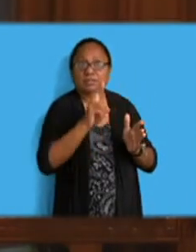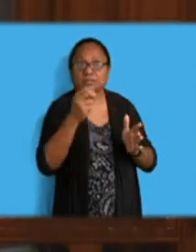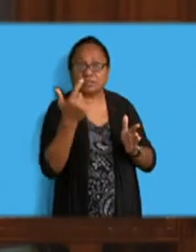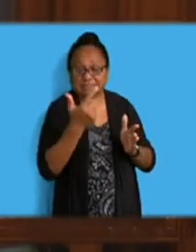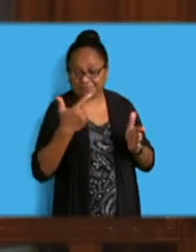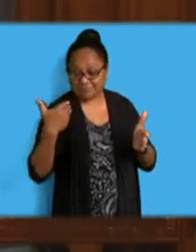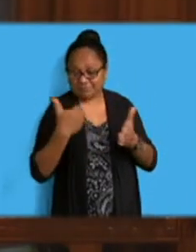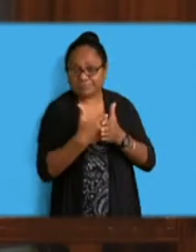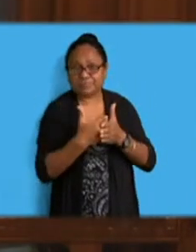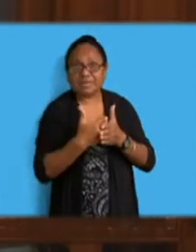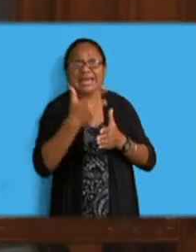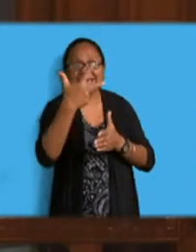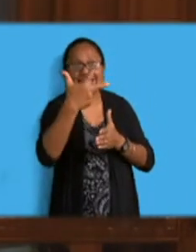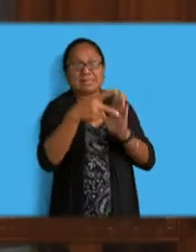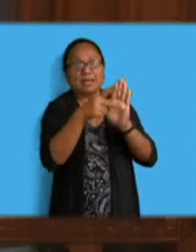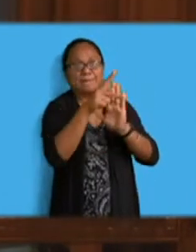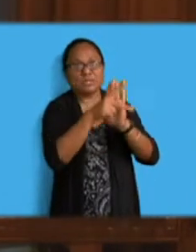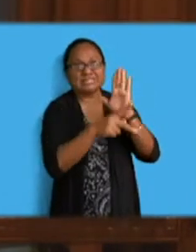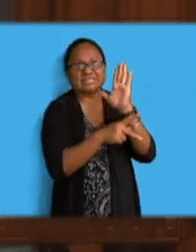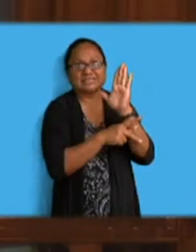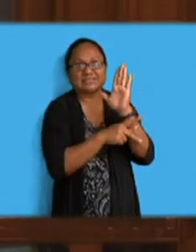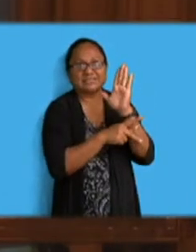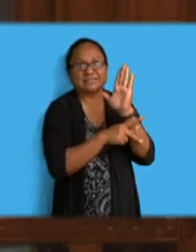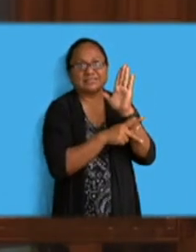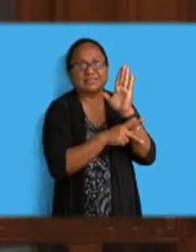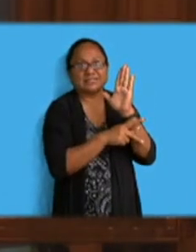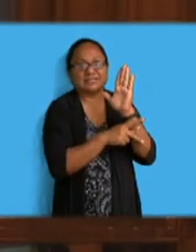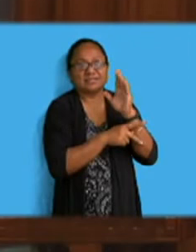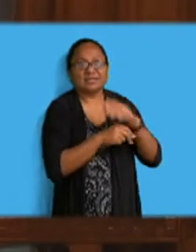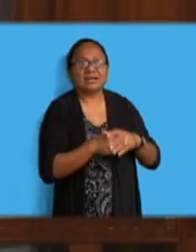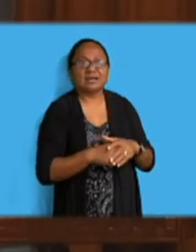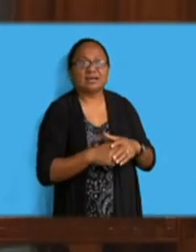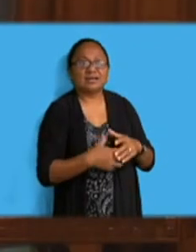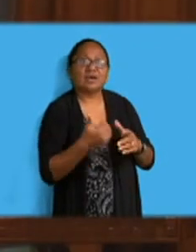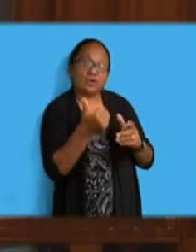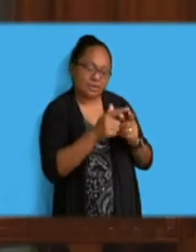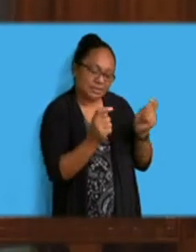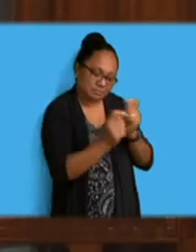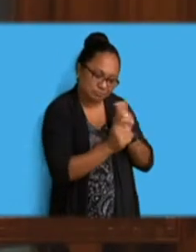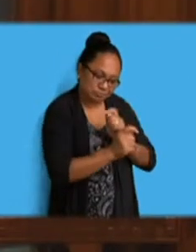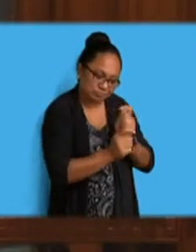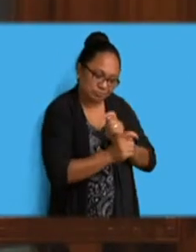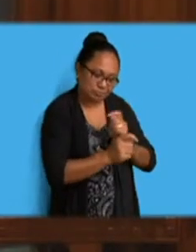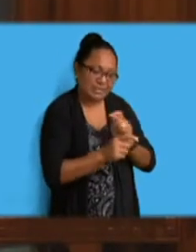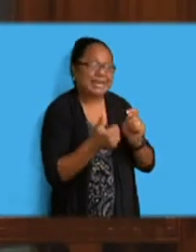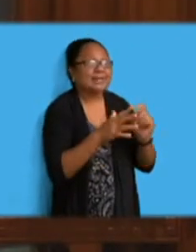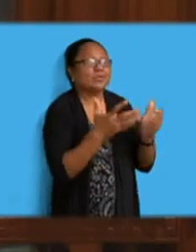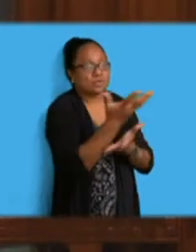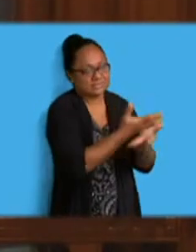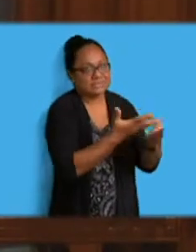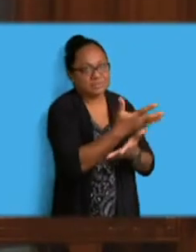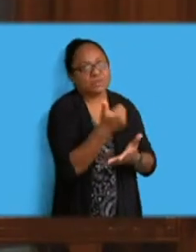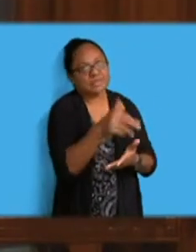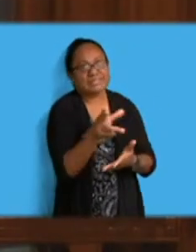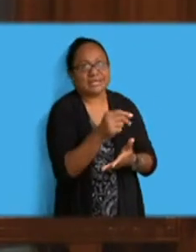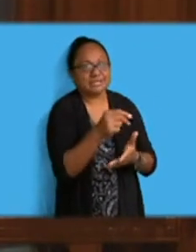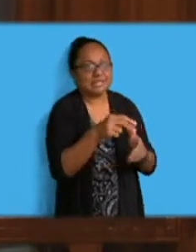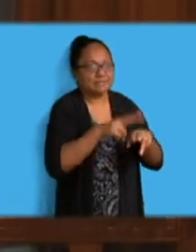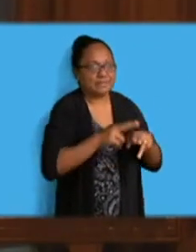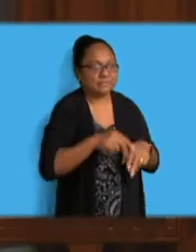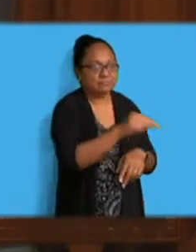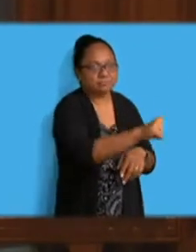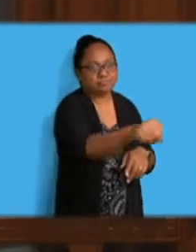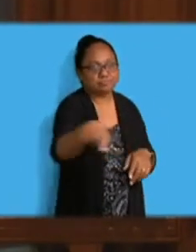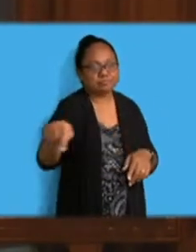date, 8 policies were undertaken for policy consultation throughout Fiji, Honourable Deputy Speaker. Honourable